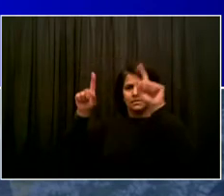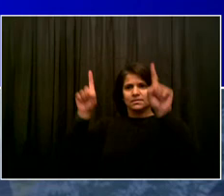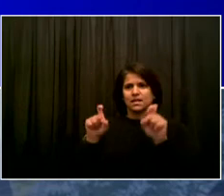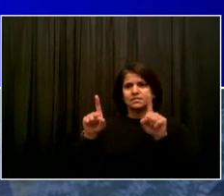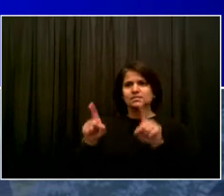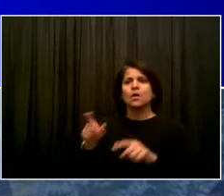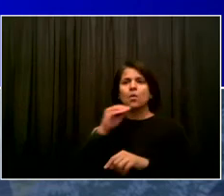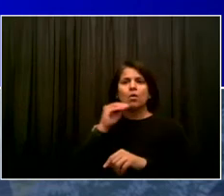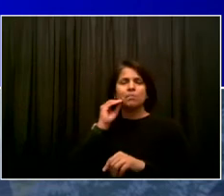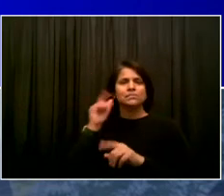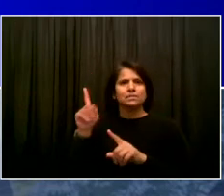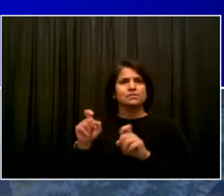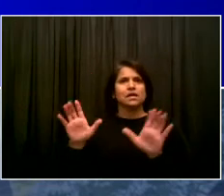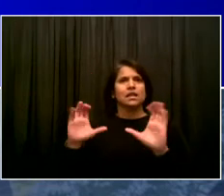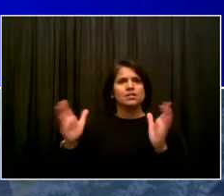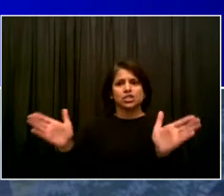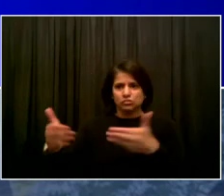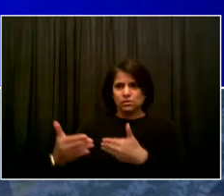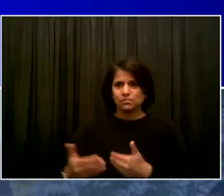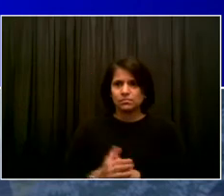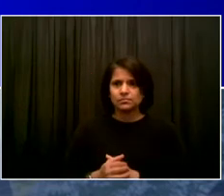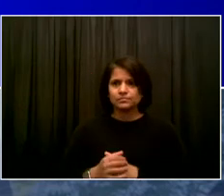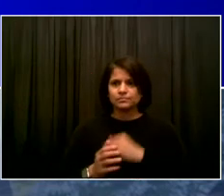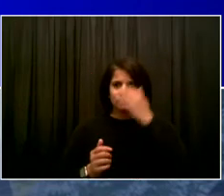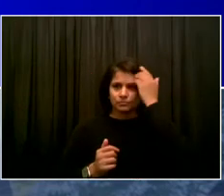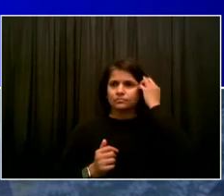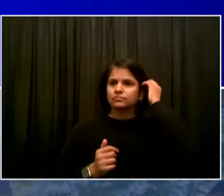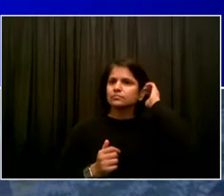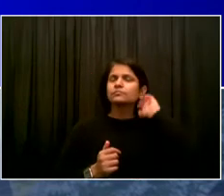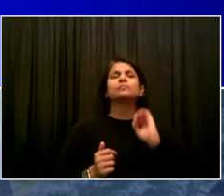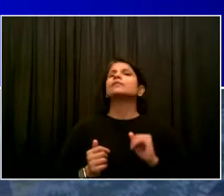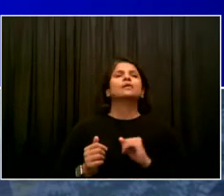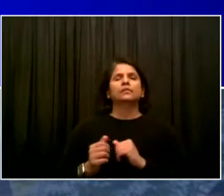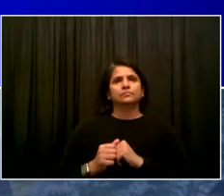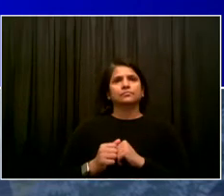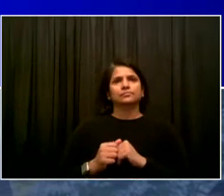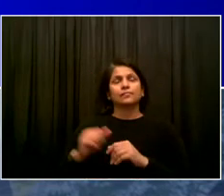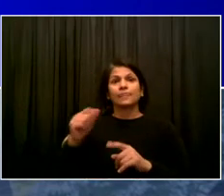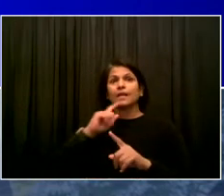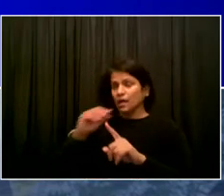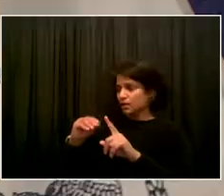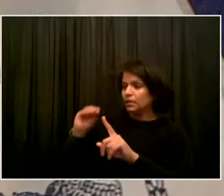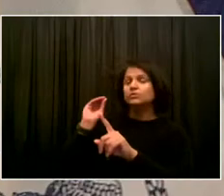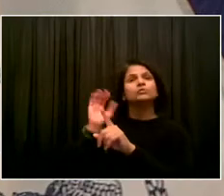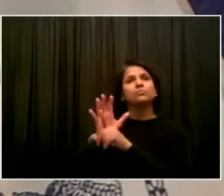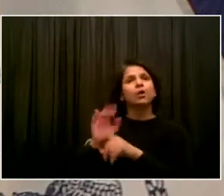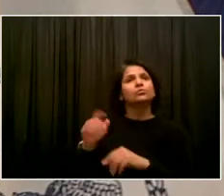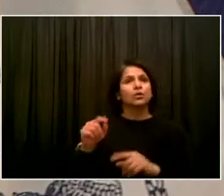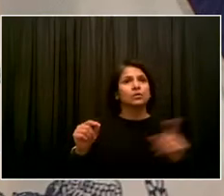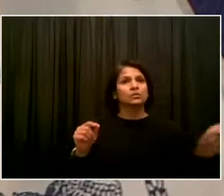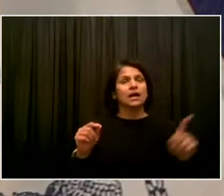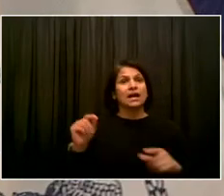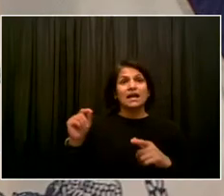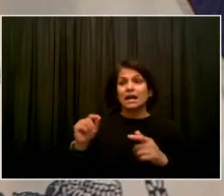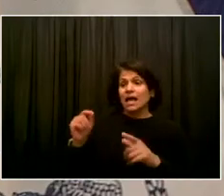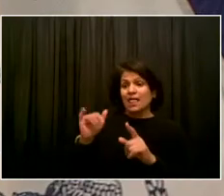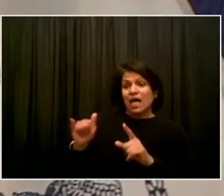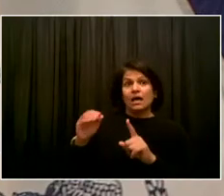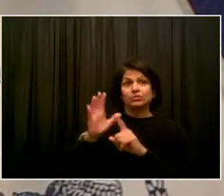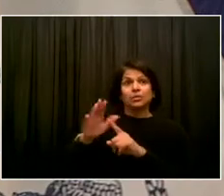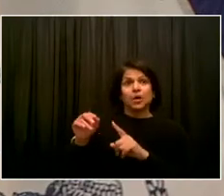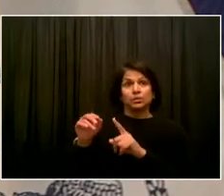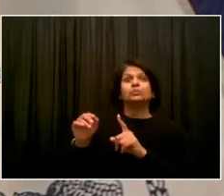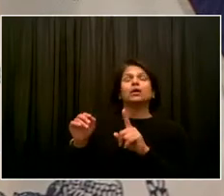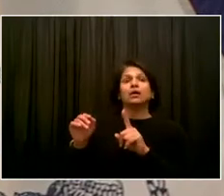98% of close contacts don't turn into positive cases themselves. So the jury has come back. We have a